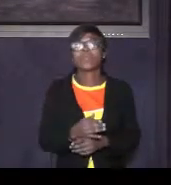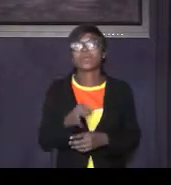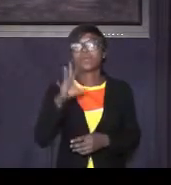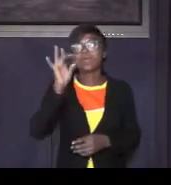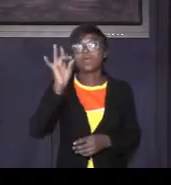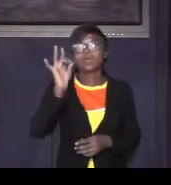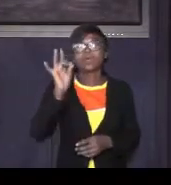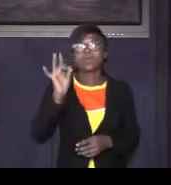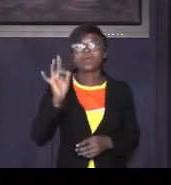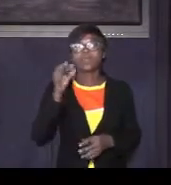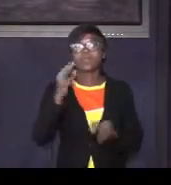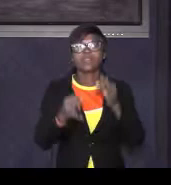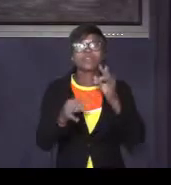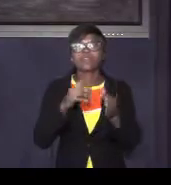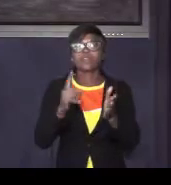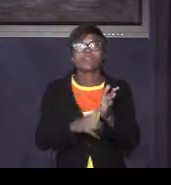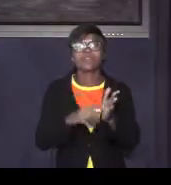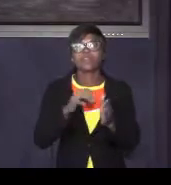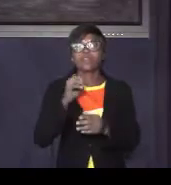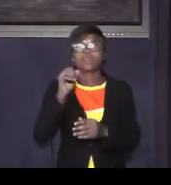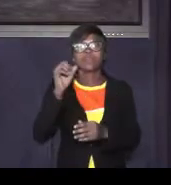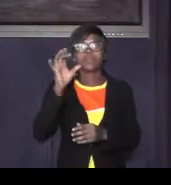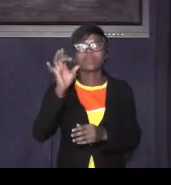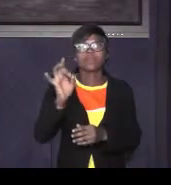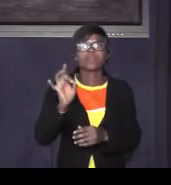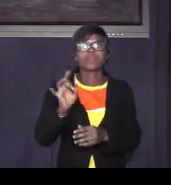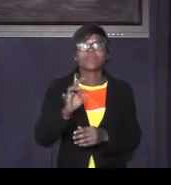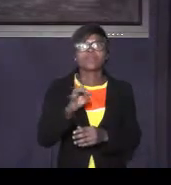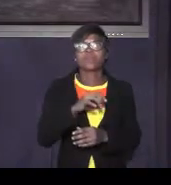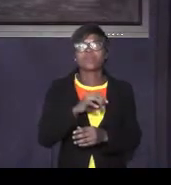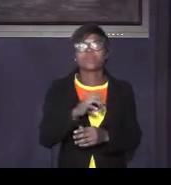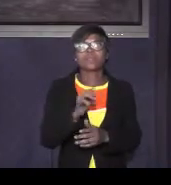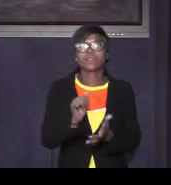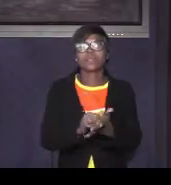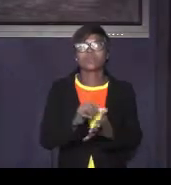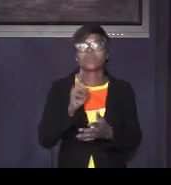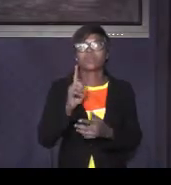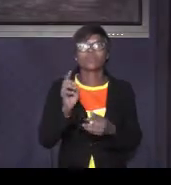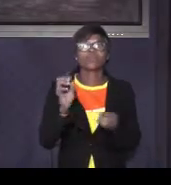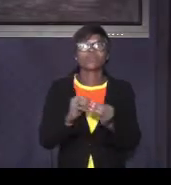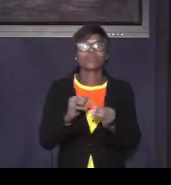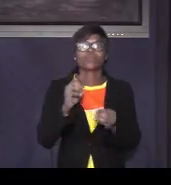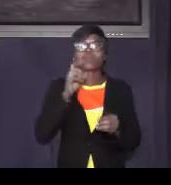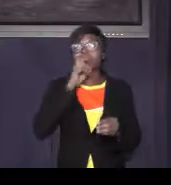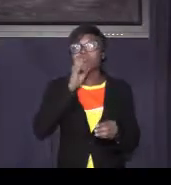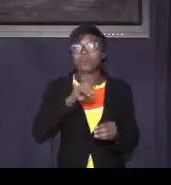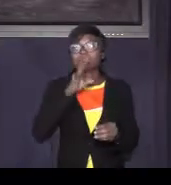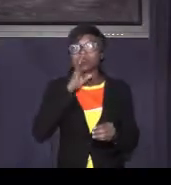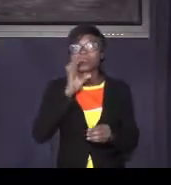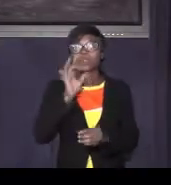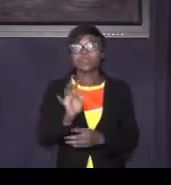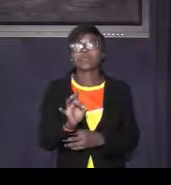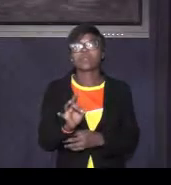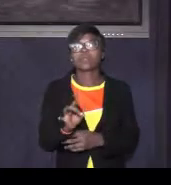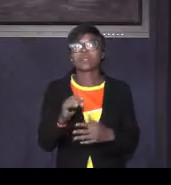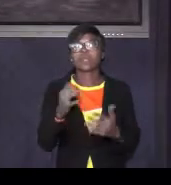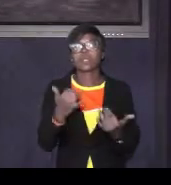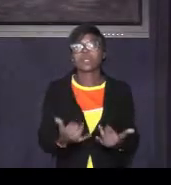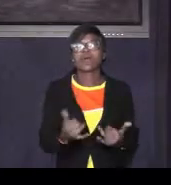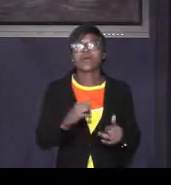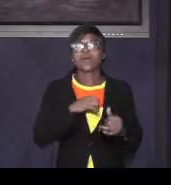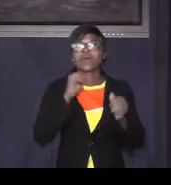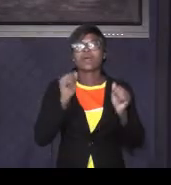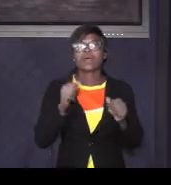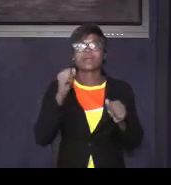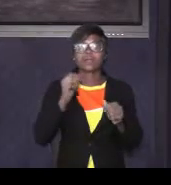8 must give you 17. And so if this is 8, then this must be 8 as well because it forms a rectangle with this. So now I